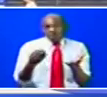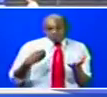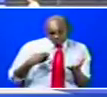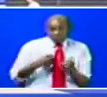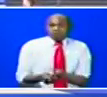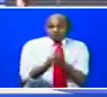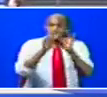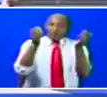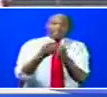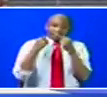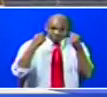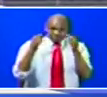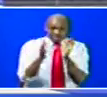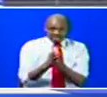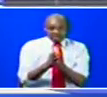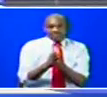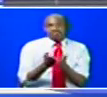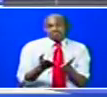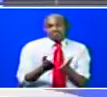Football World Championship in Katowice.